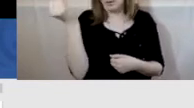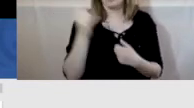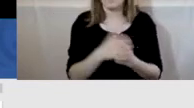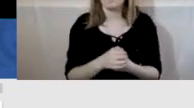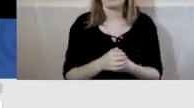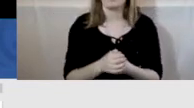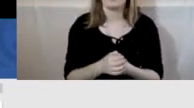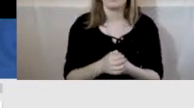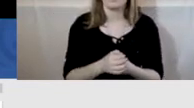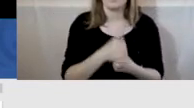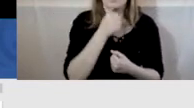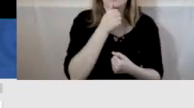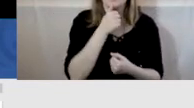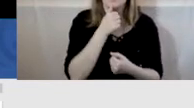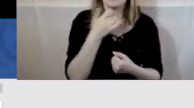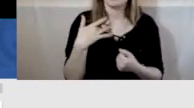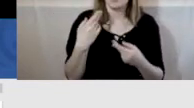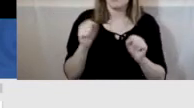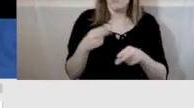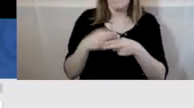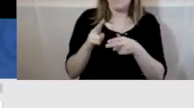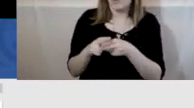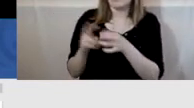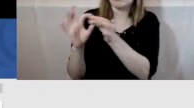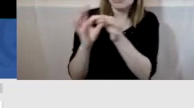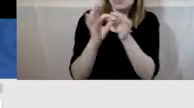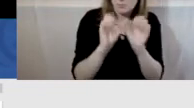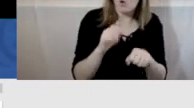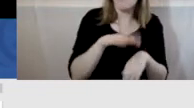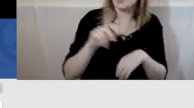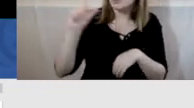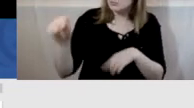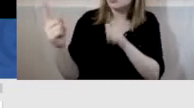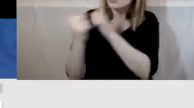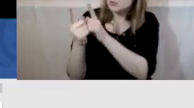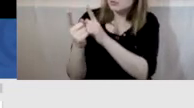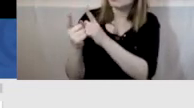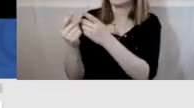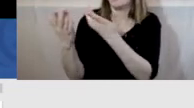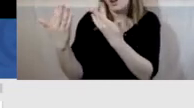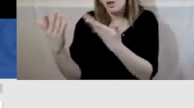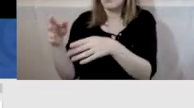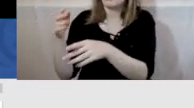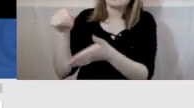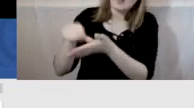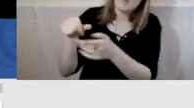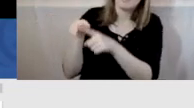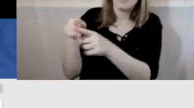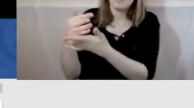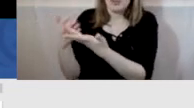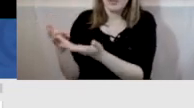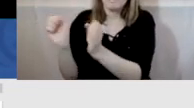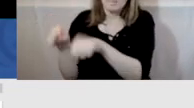different subjects, we could like take some subjects in different schools, like in a capital city,